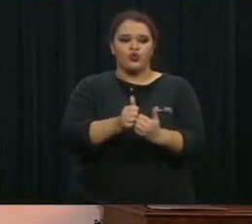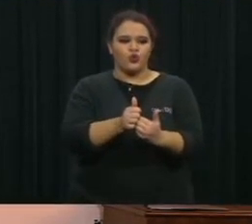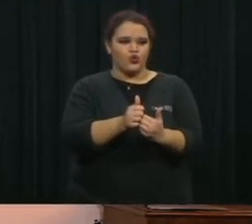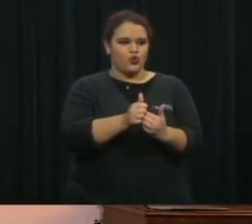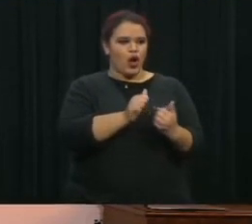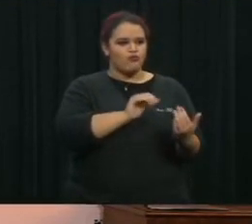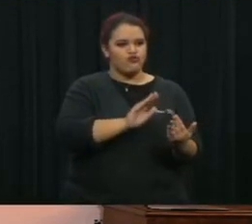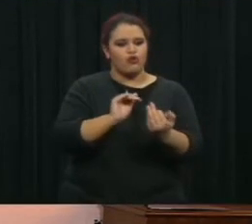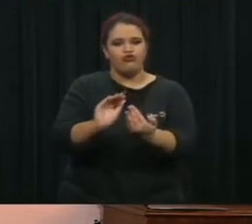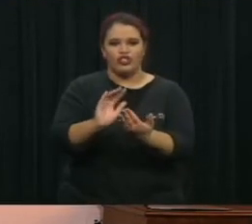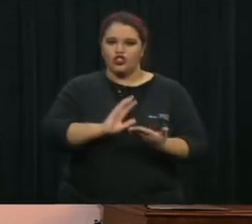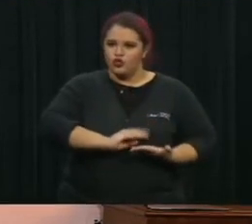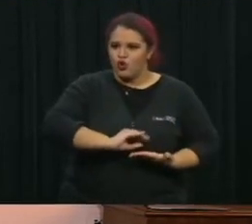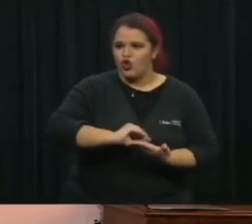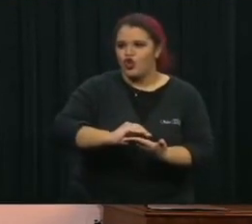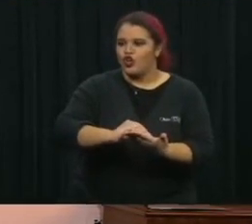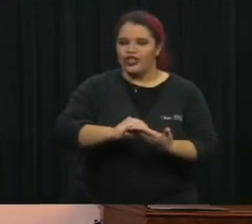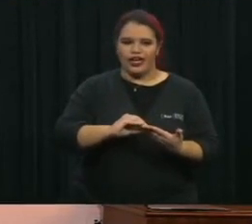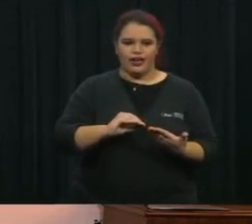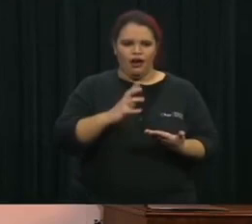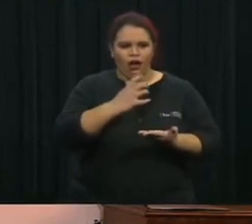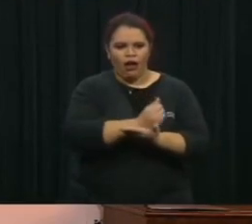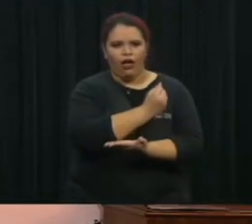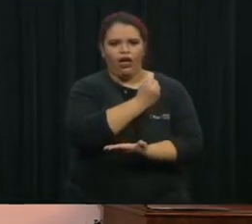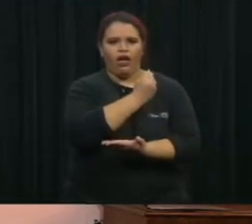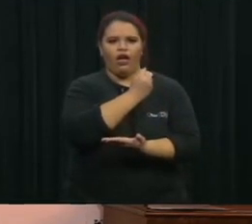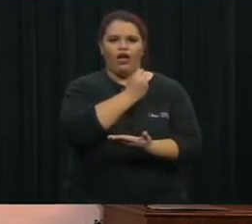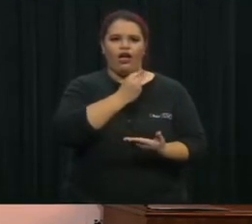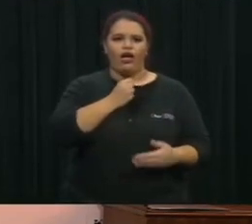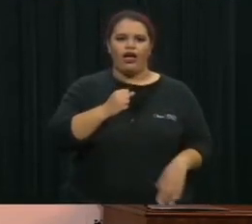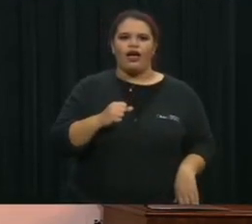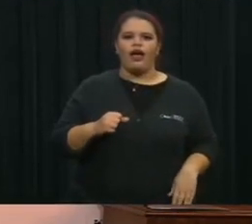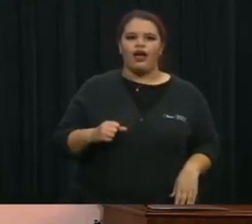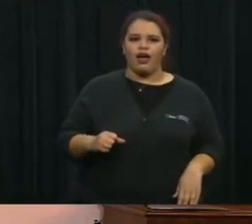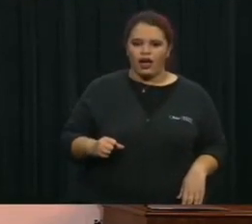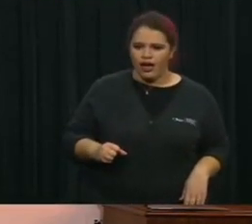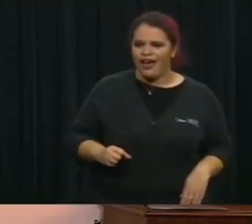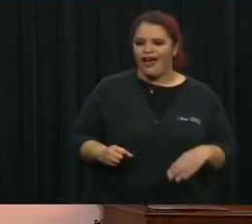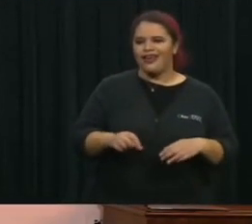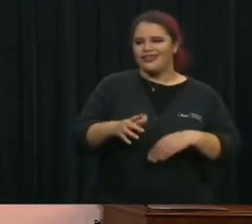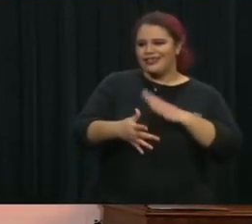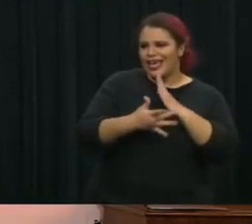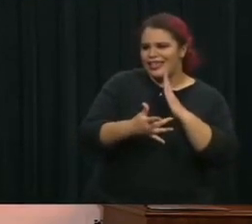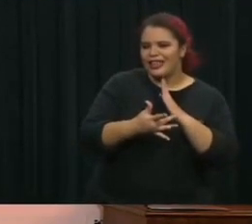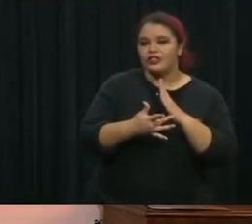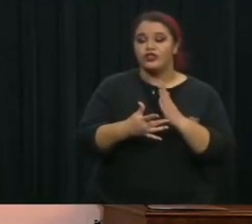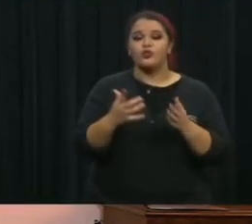maybe better than it has in the past. So, out of every cloud, there's some